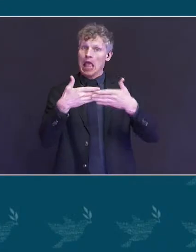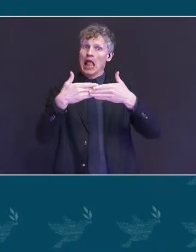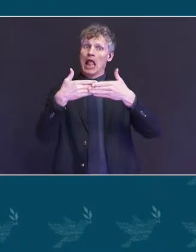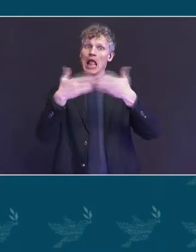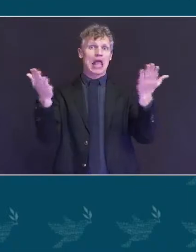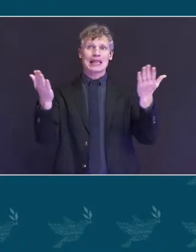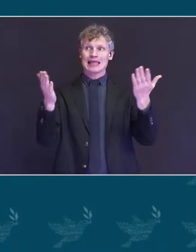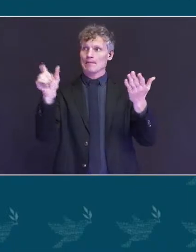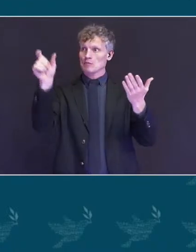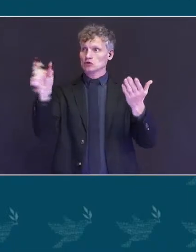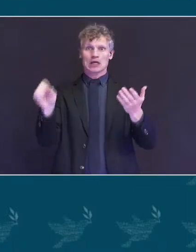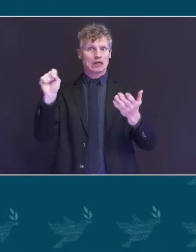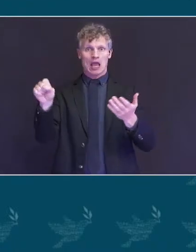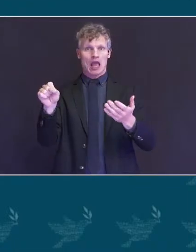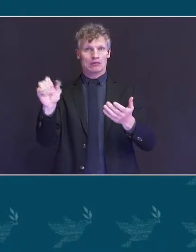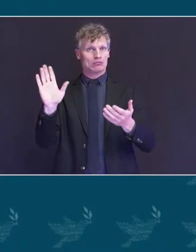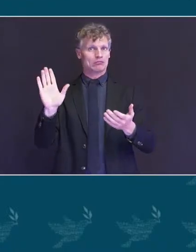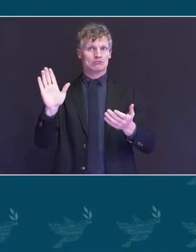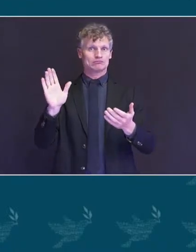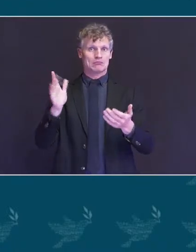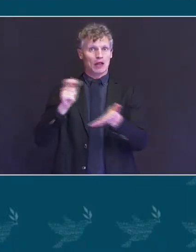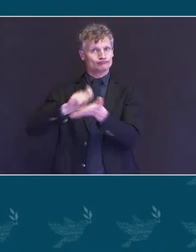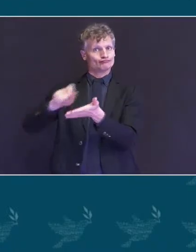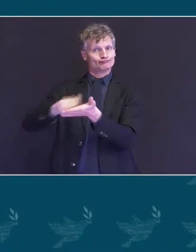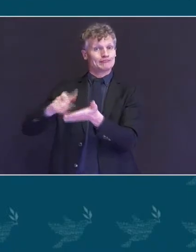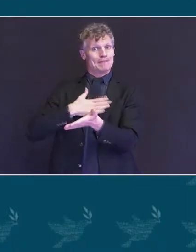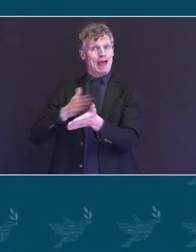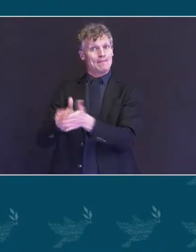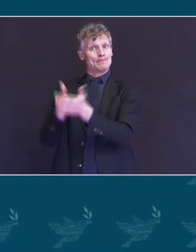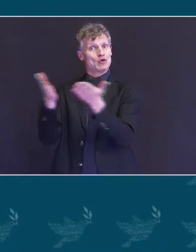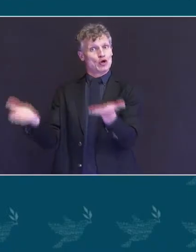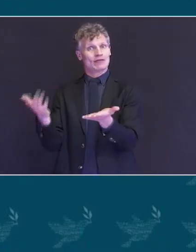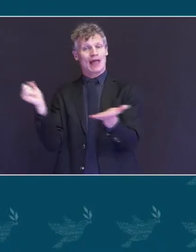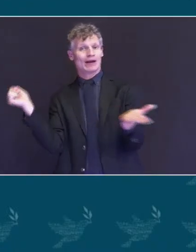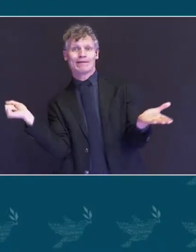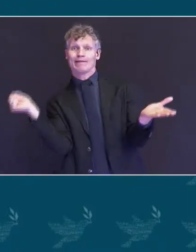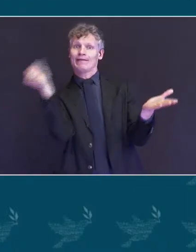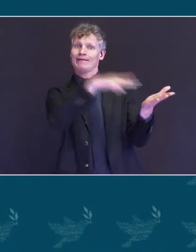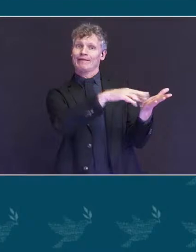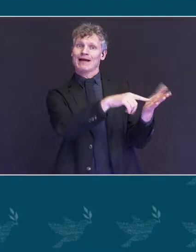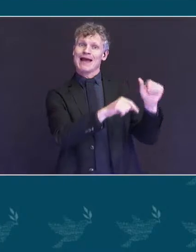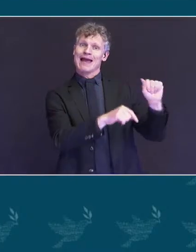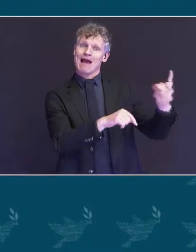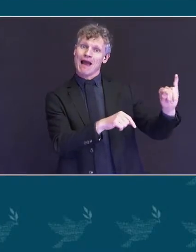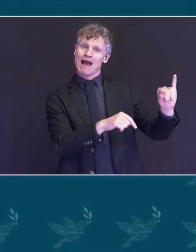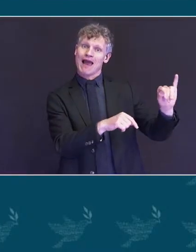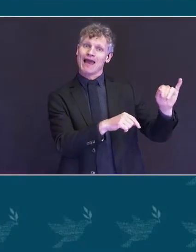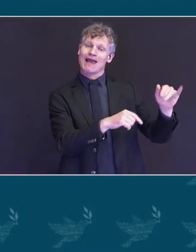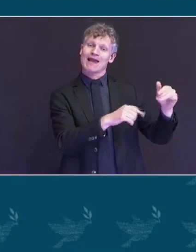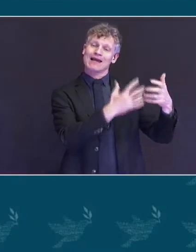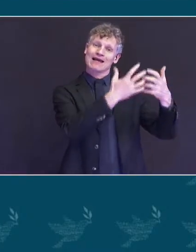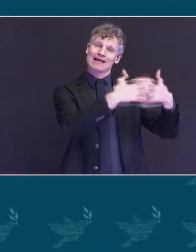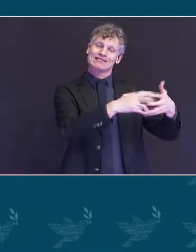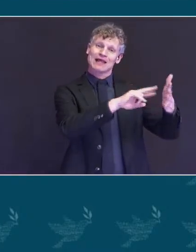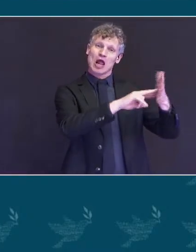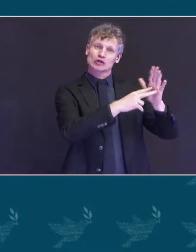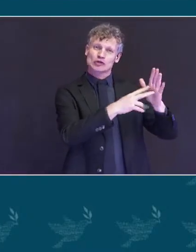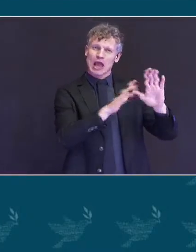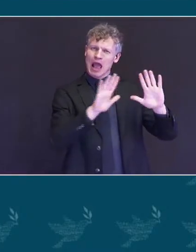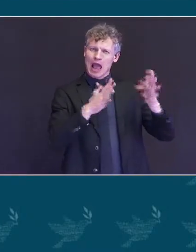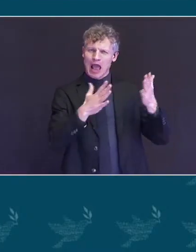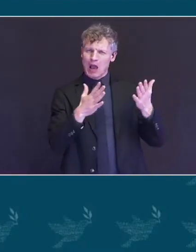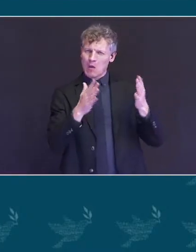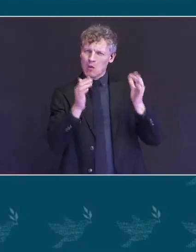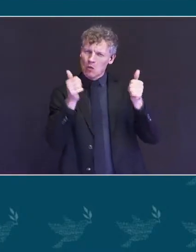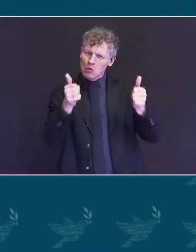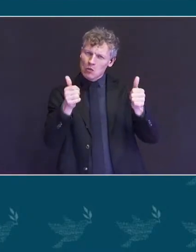books, contributing and adding to platforms and AI and technologies, how can we ensure accuracy?